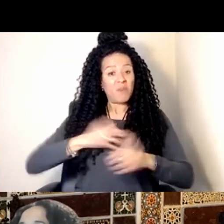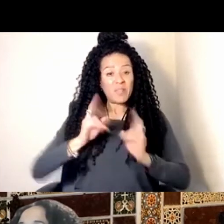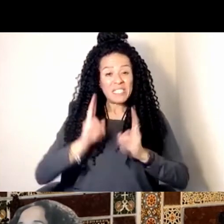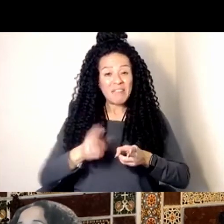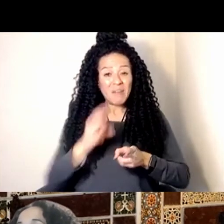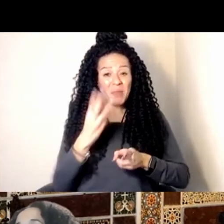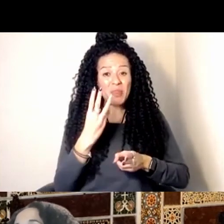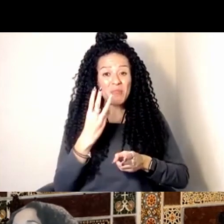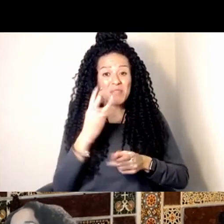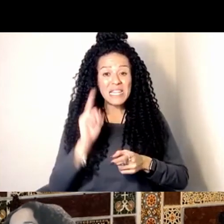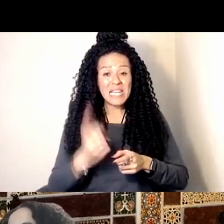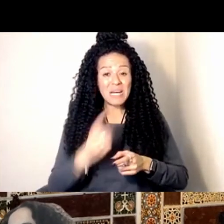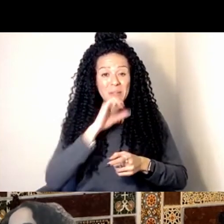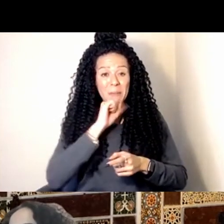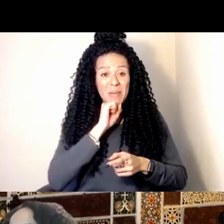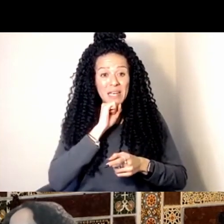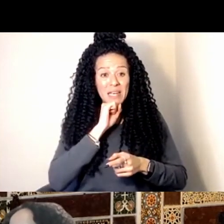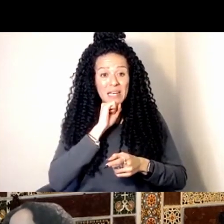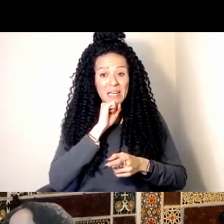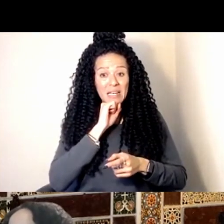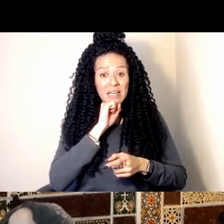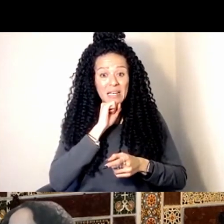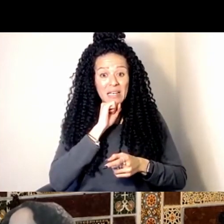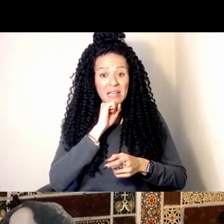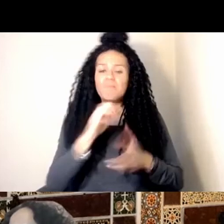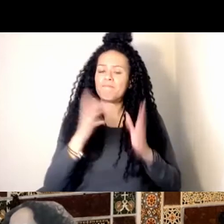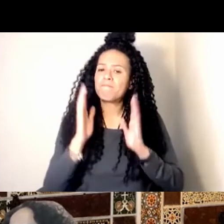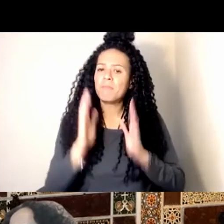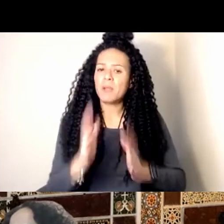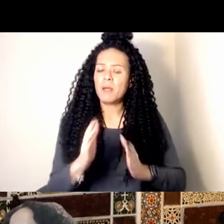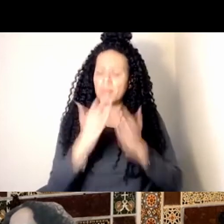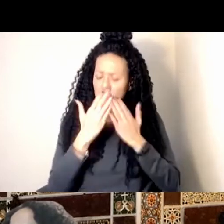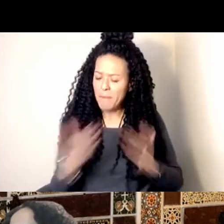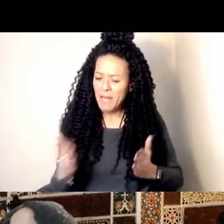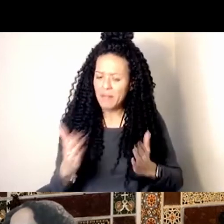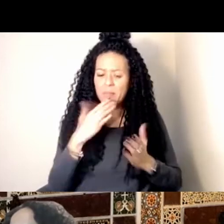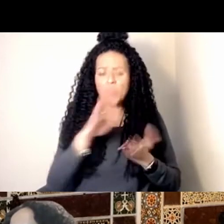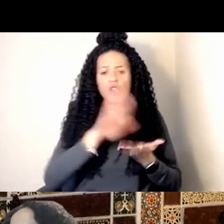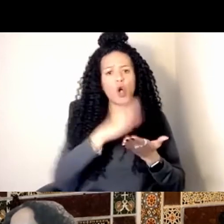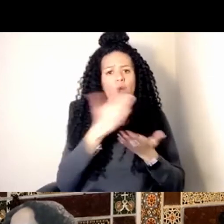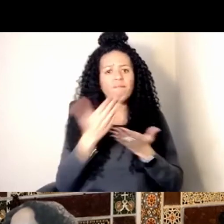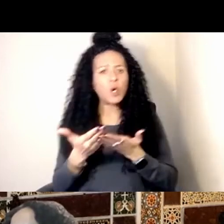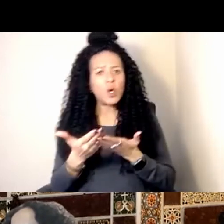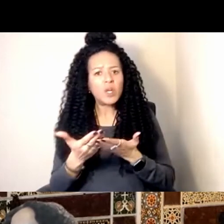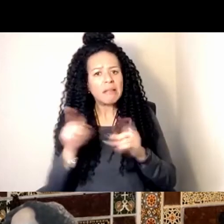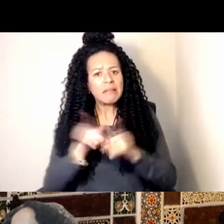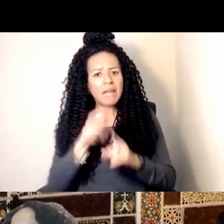of 3,000 men. He must do penance by converting at least the same number to